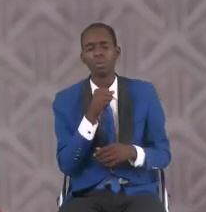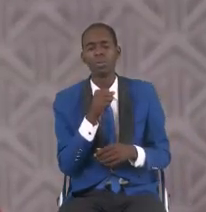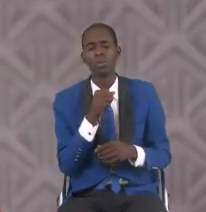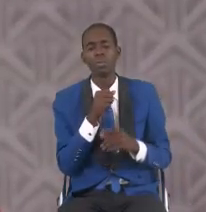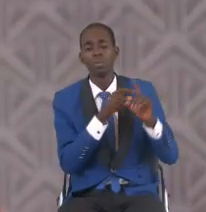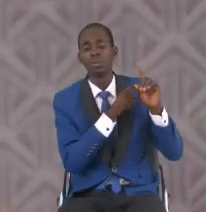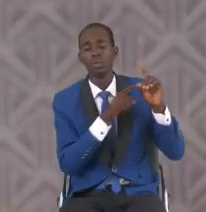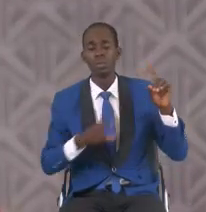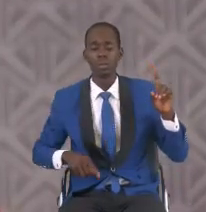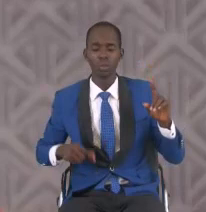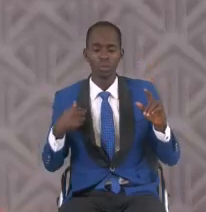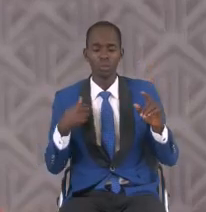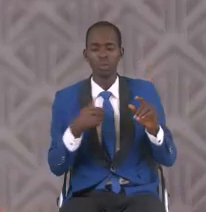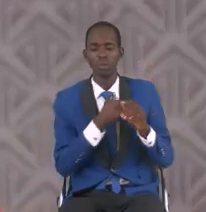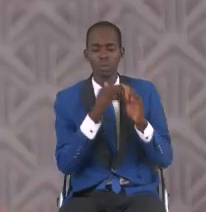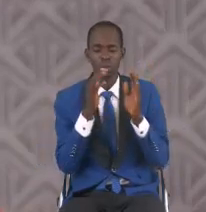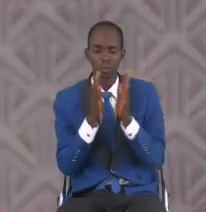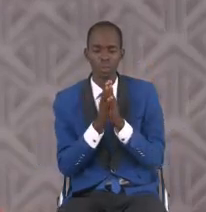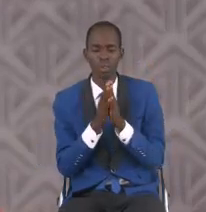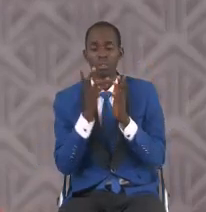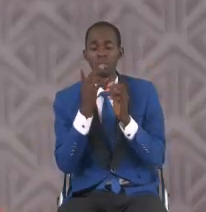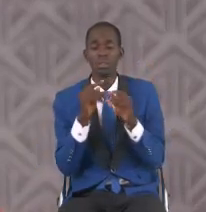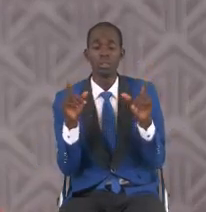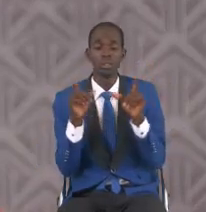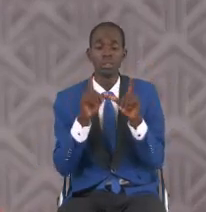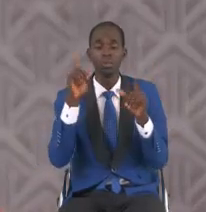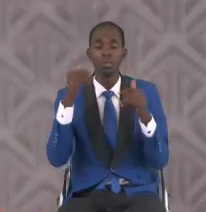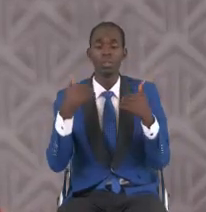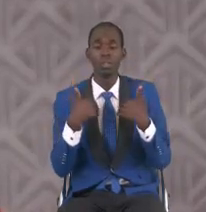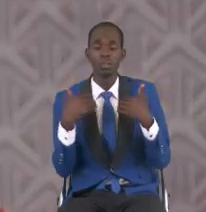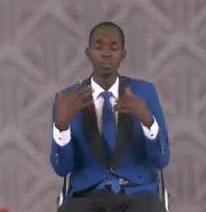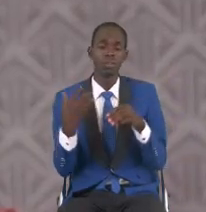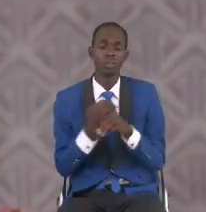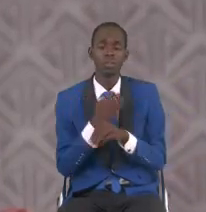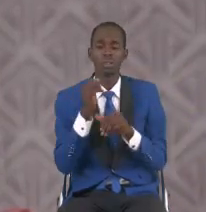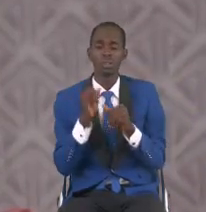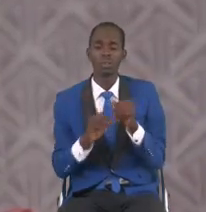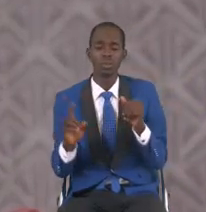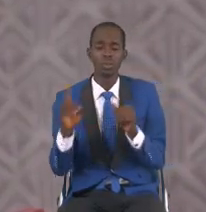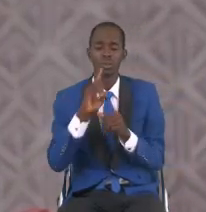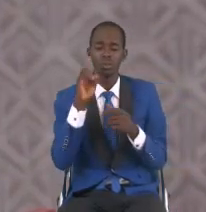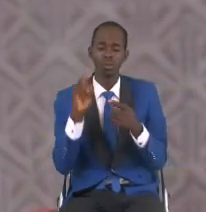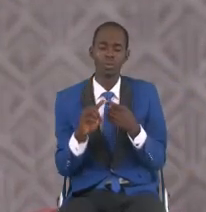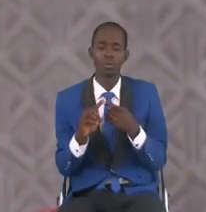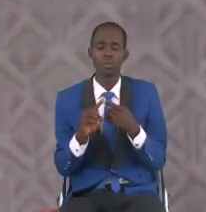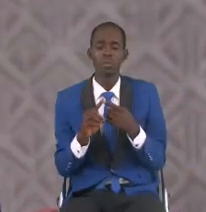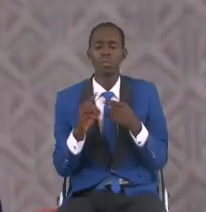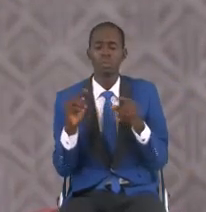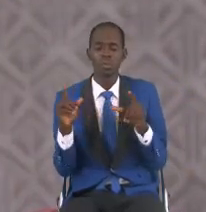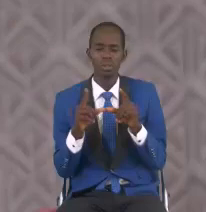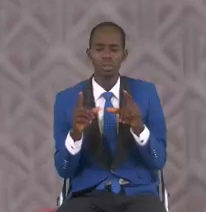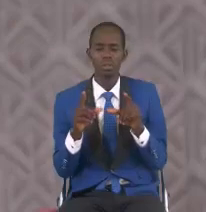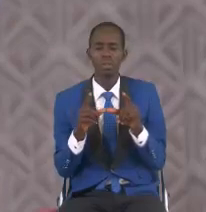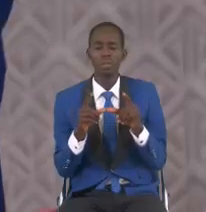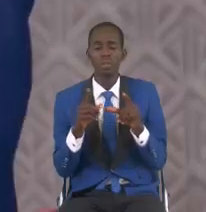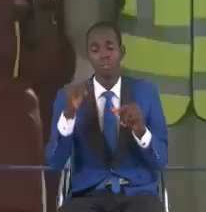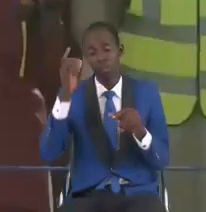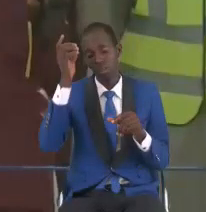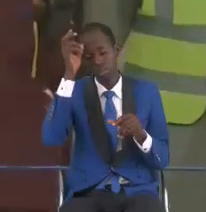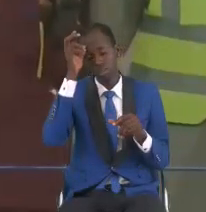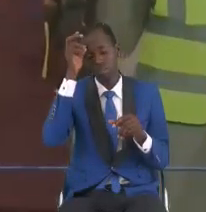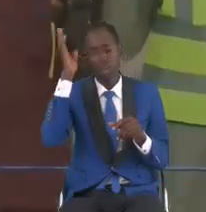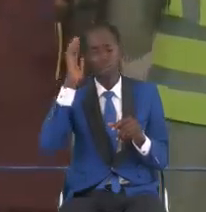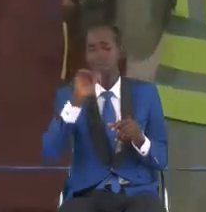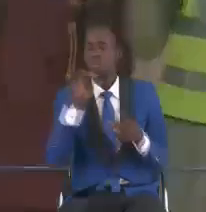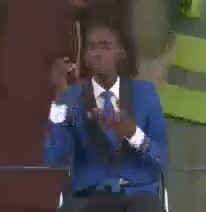pray the level you have taken everyone to, the devil will not pull them down.